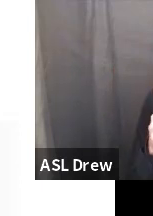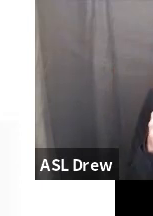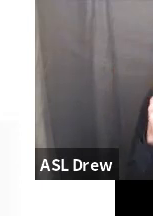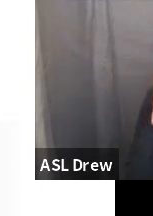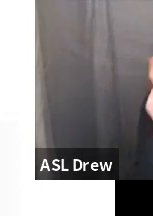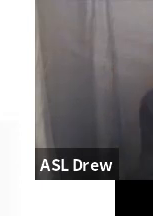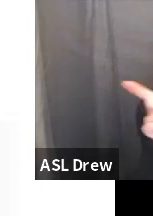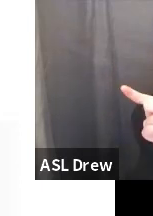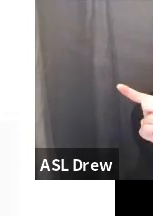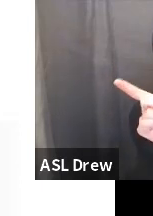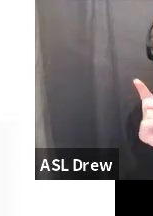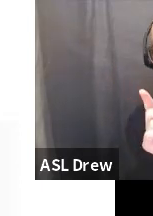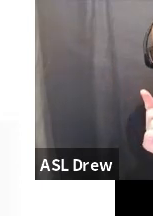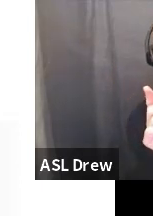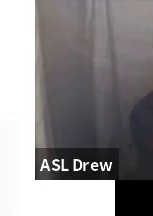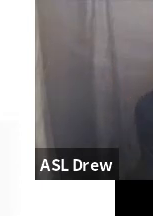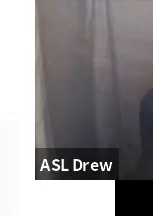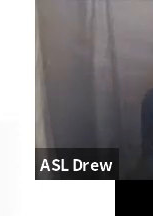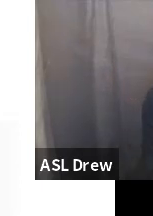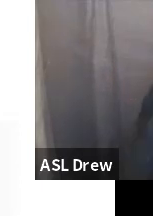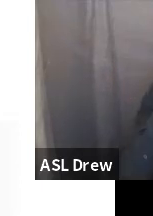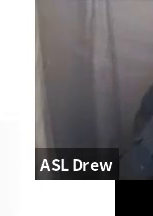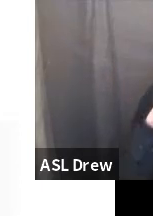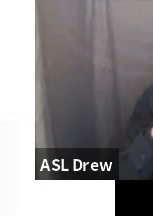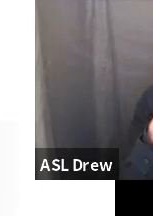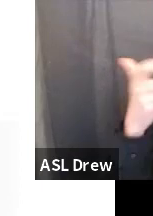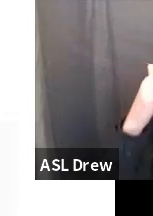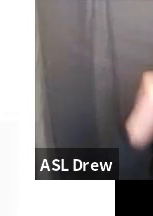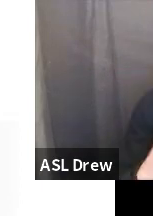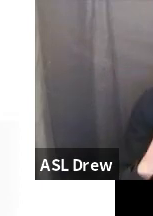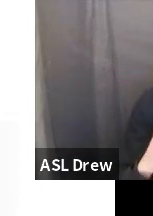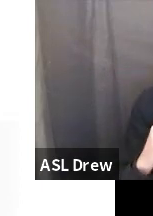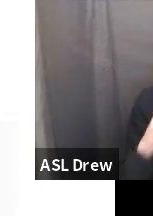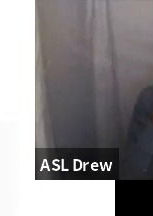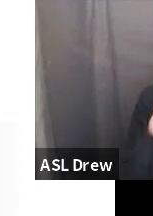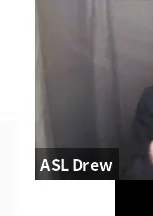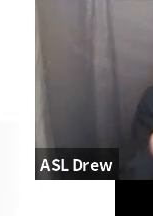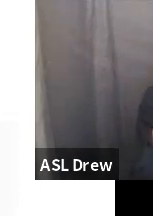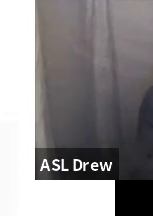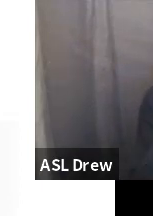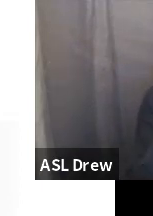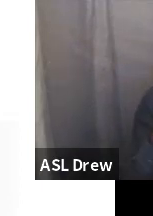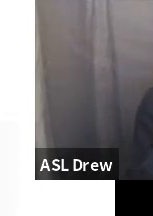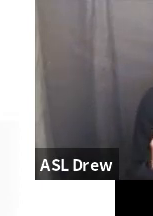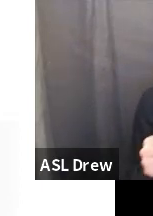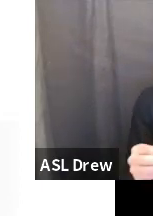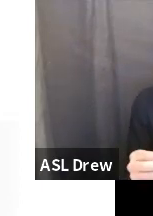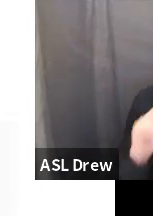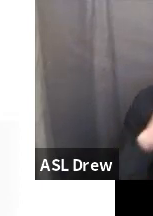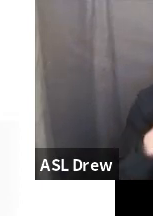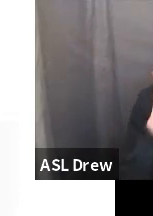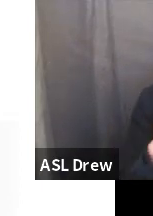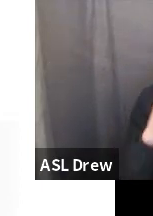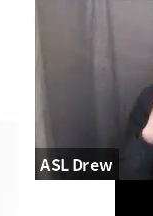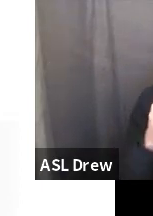gaps are smaller. So white representation, Black representation, Asian